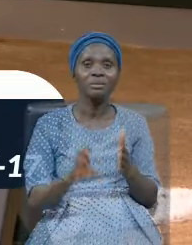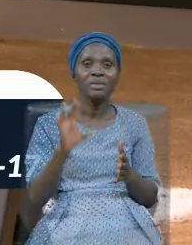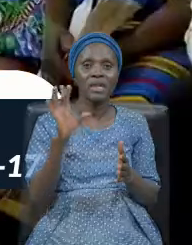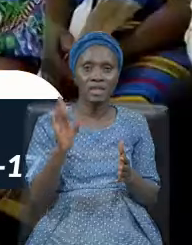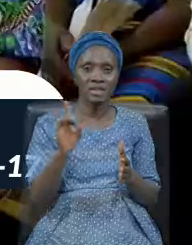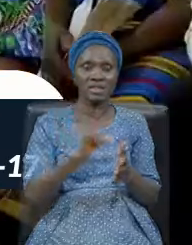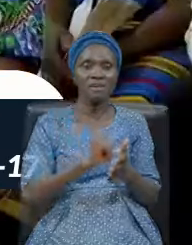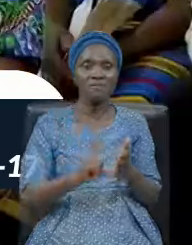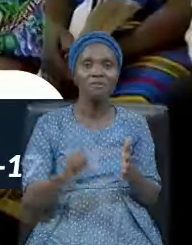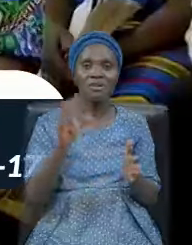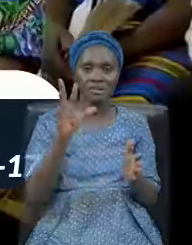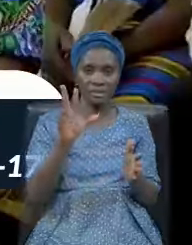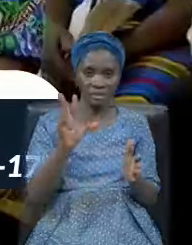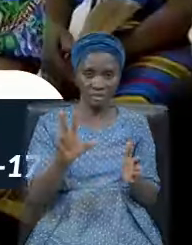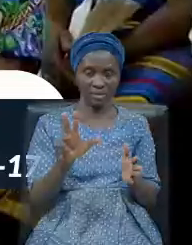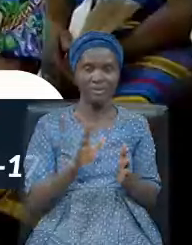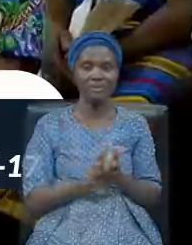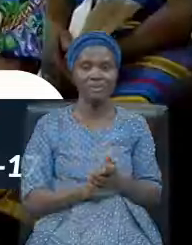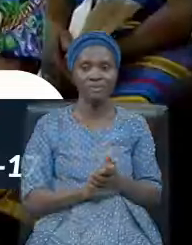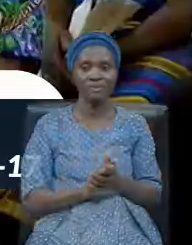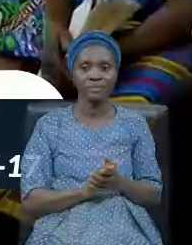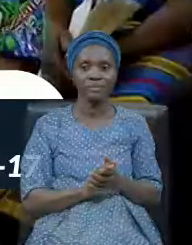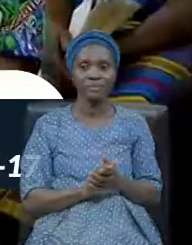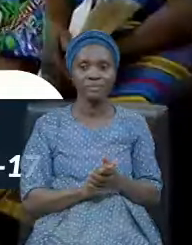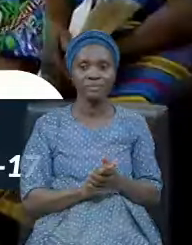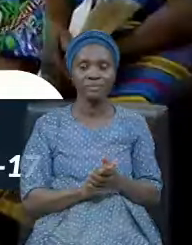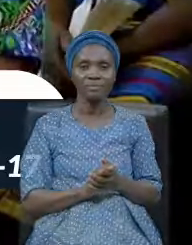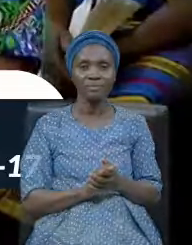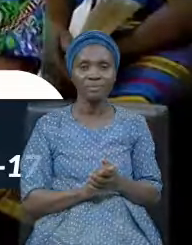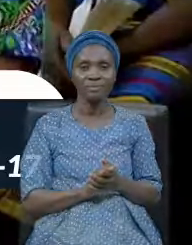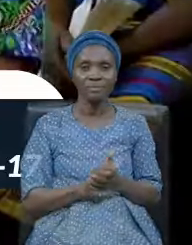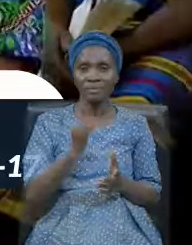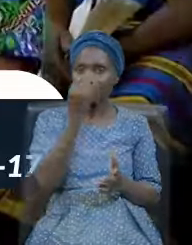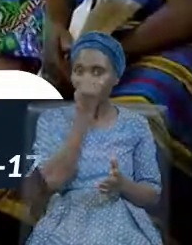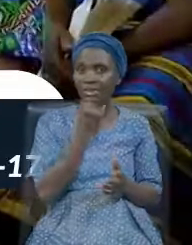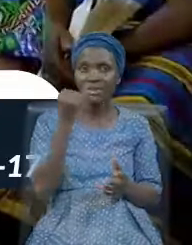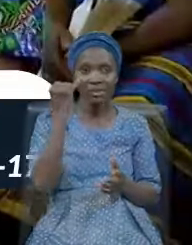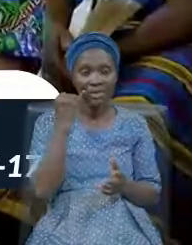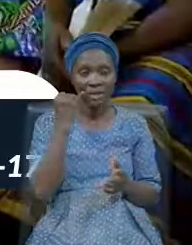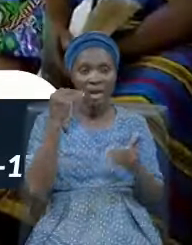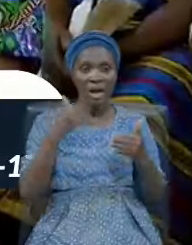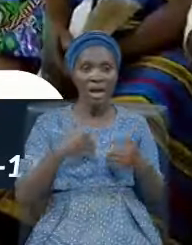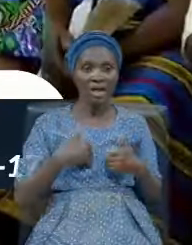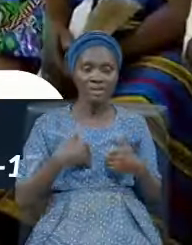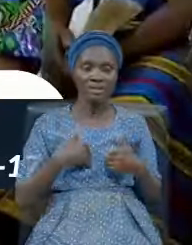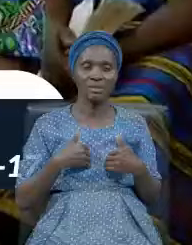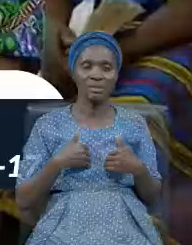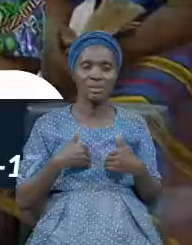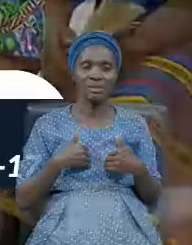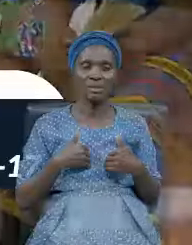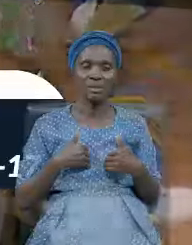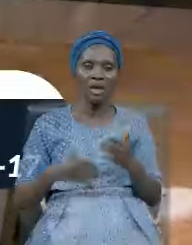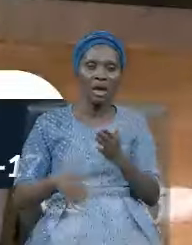Hosea chapter 8, verse 3. Israel has cast off